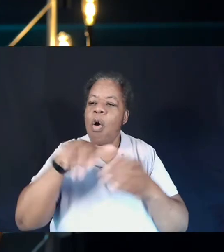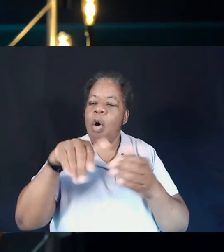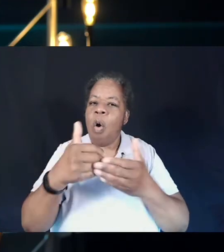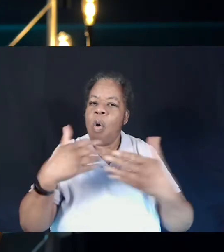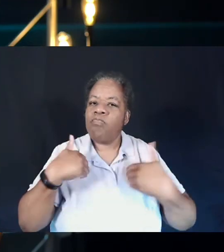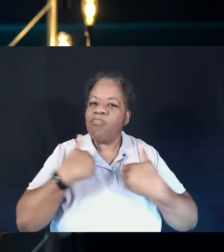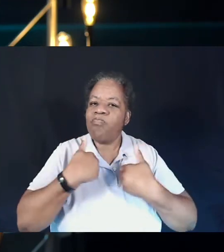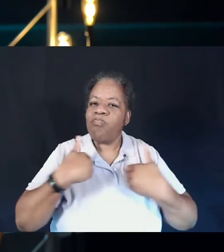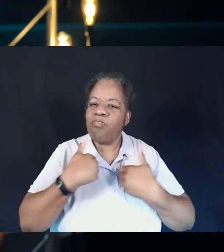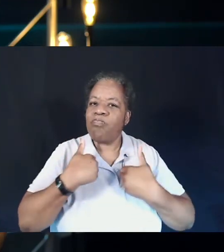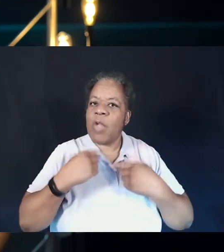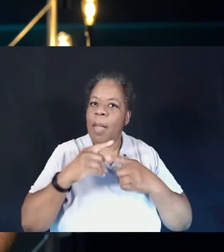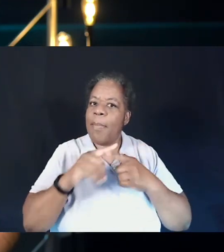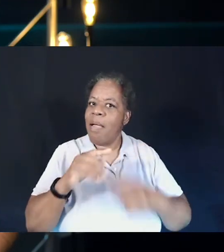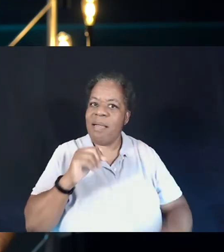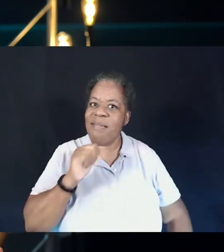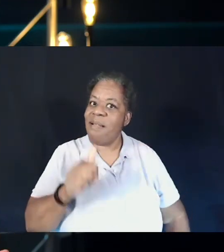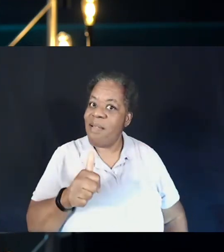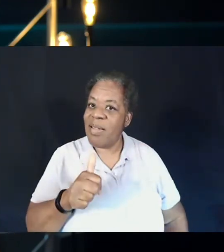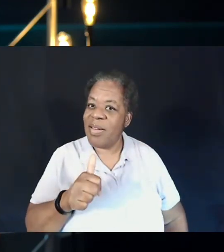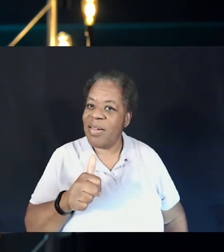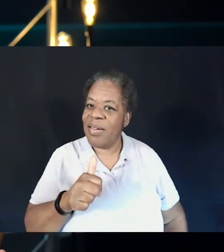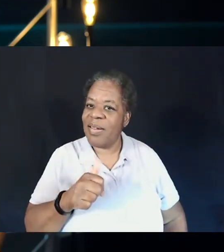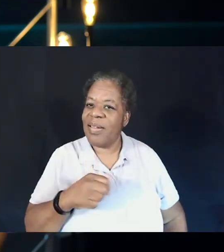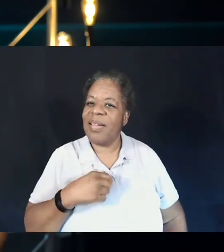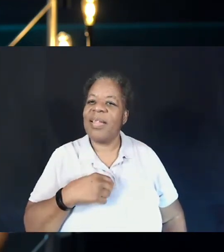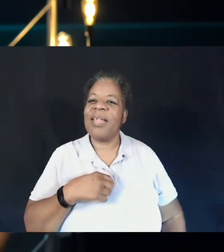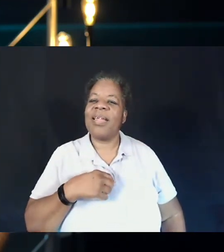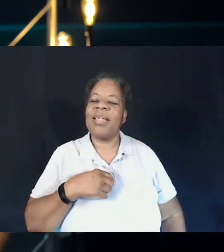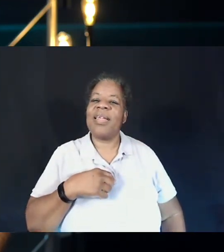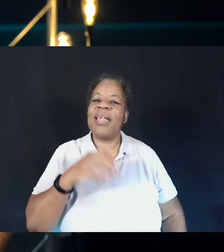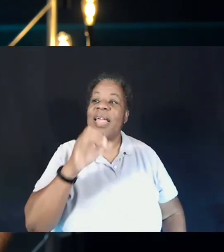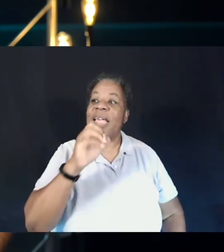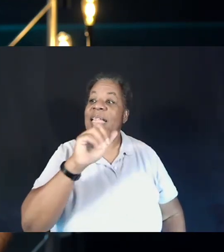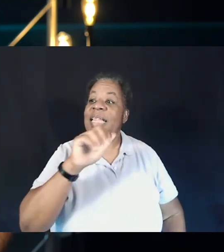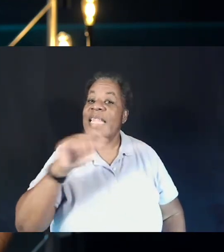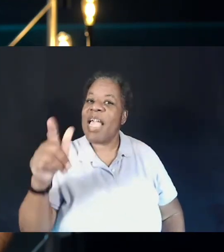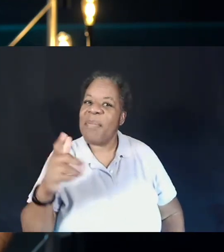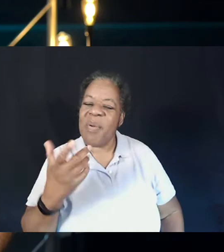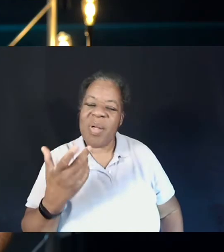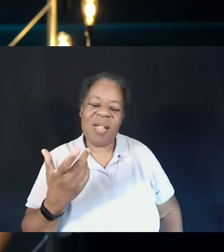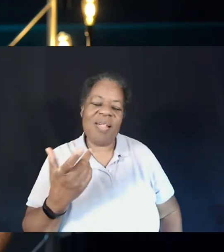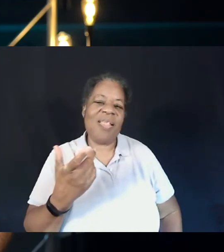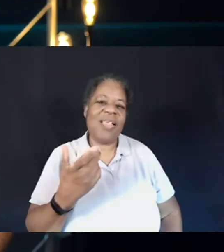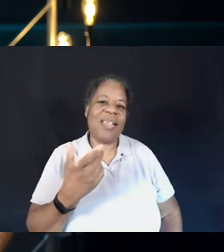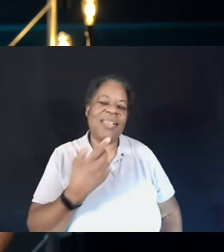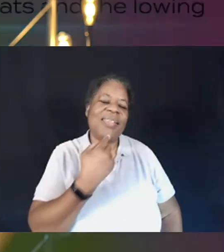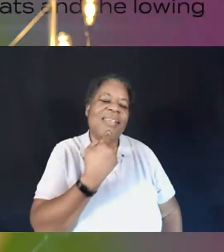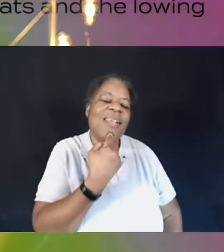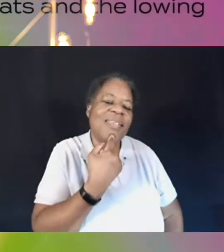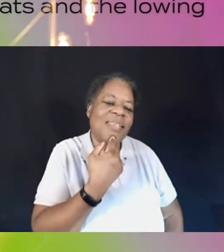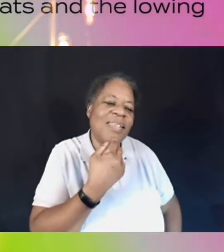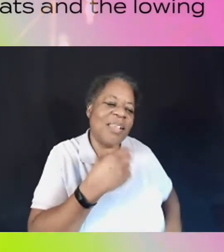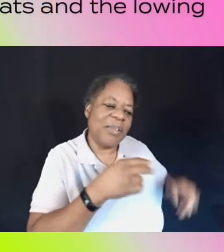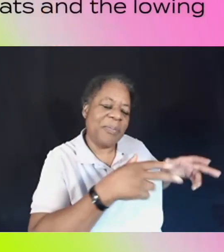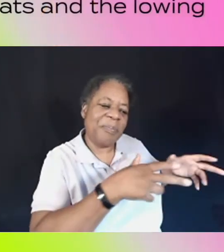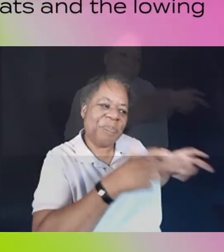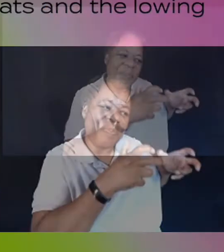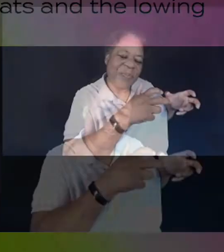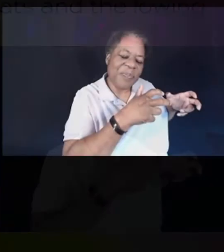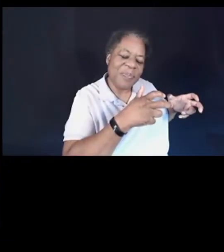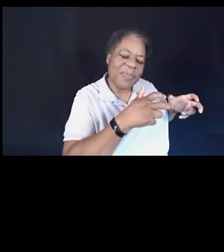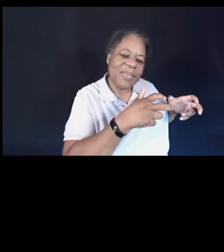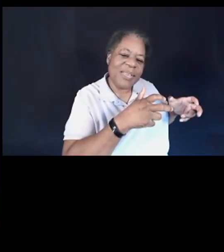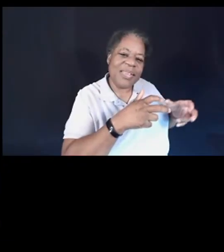hadn't. And Samuel, with what sounds like a bit of sarcasm, says this. He asks, "Then what is all